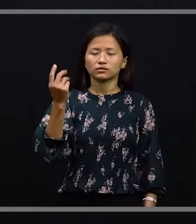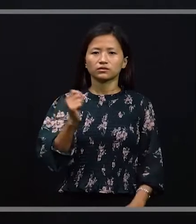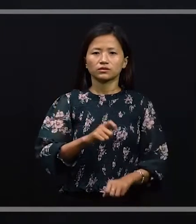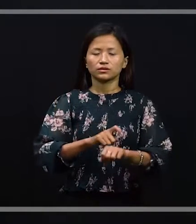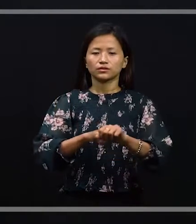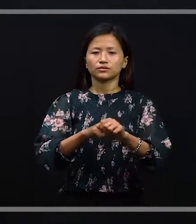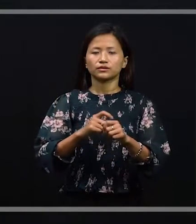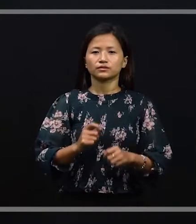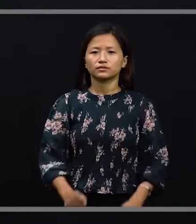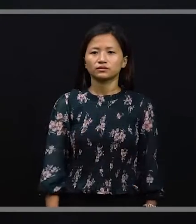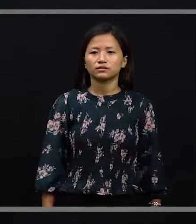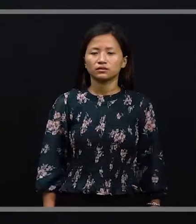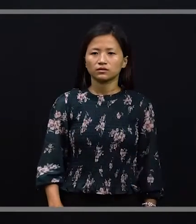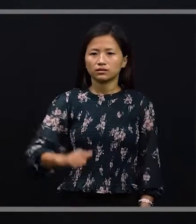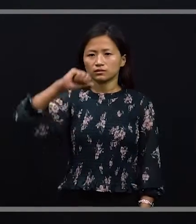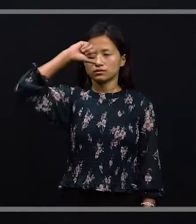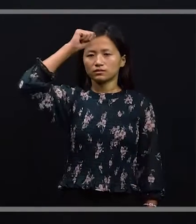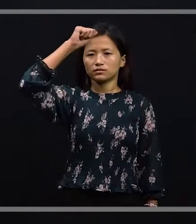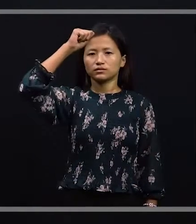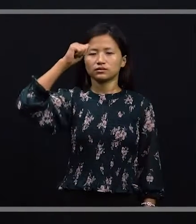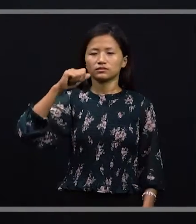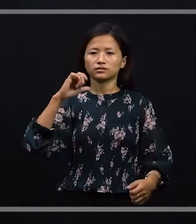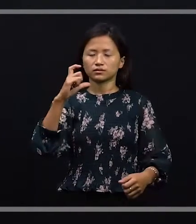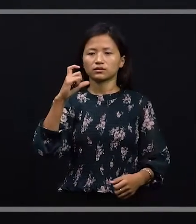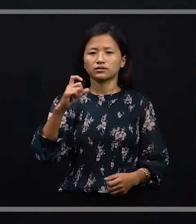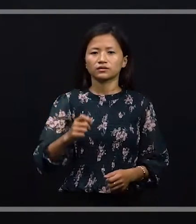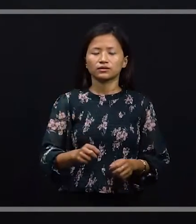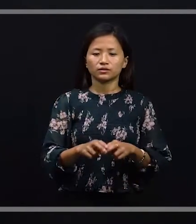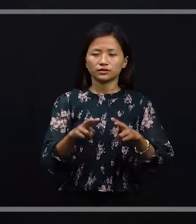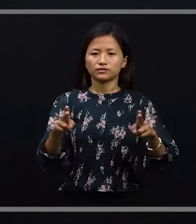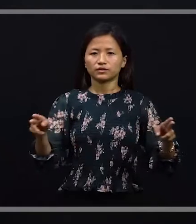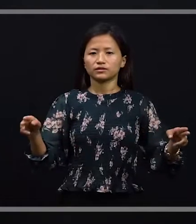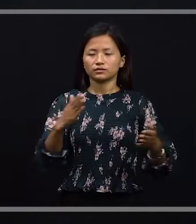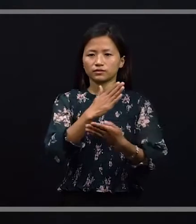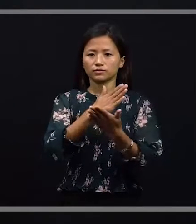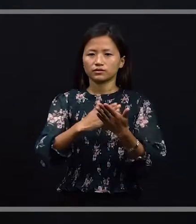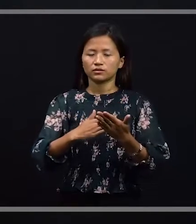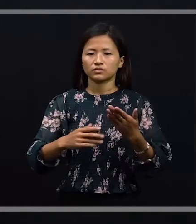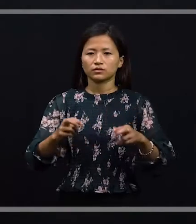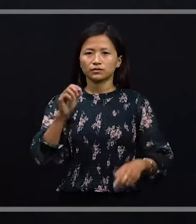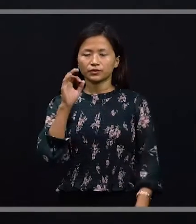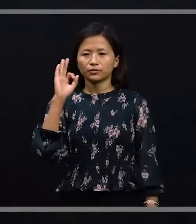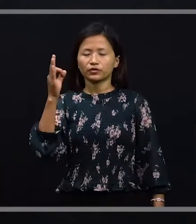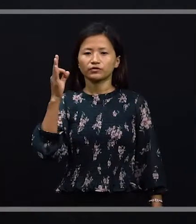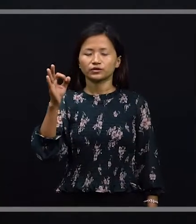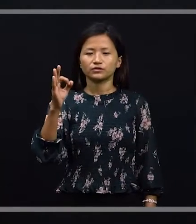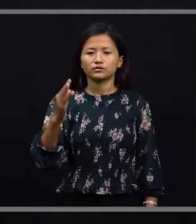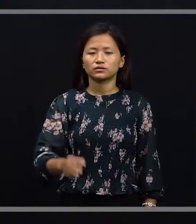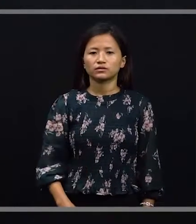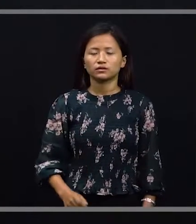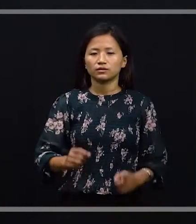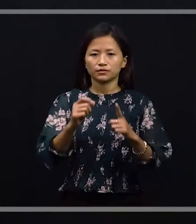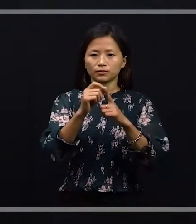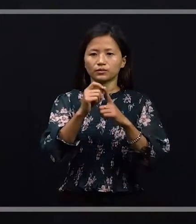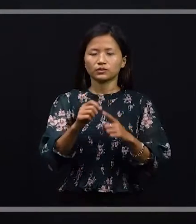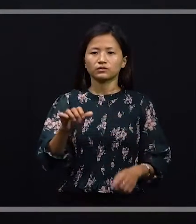4 divisions, okay, the Brahmins, the Kshatriyas, the Vaishyas, and the Shudras. So here in Indian caste system, the